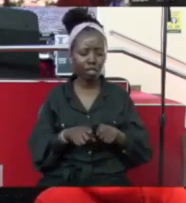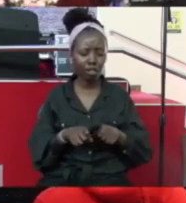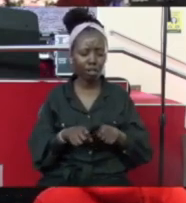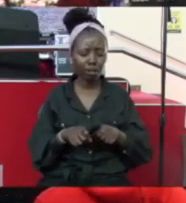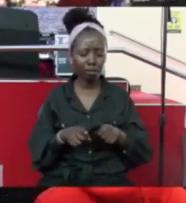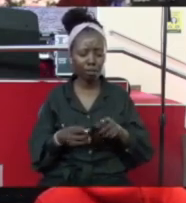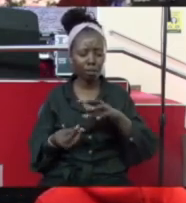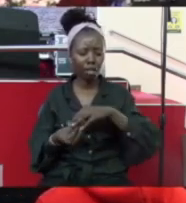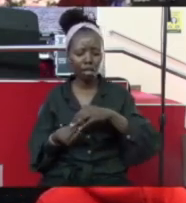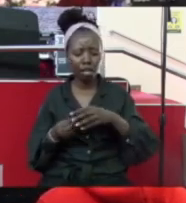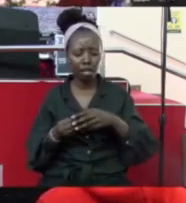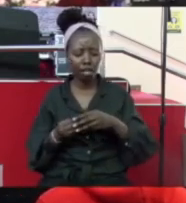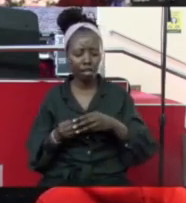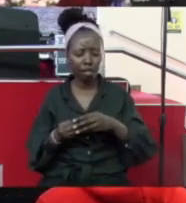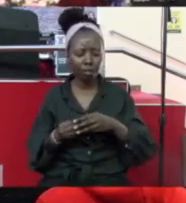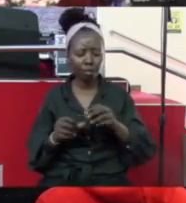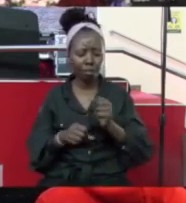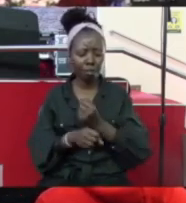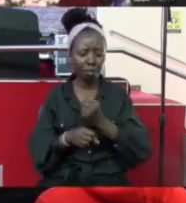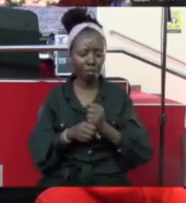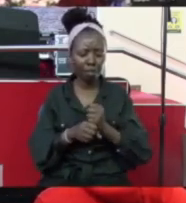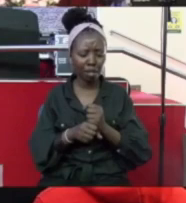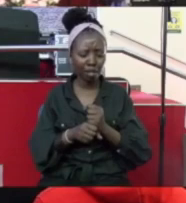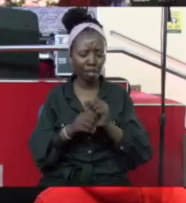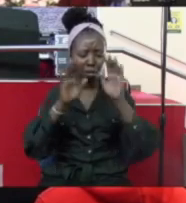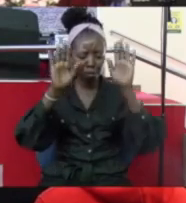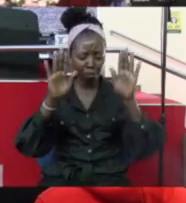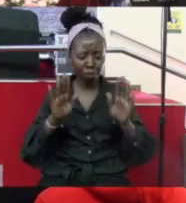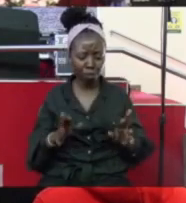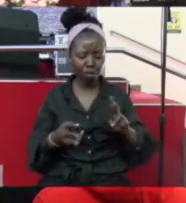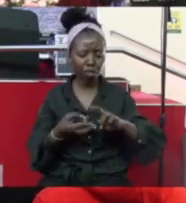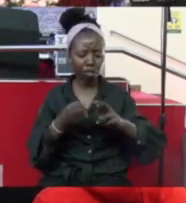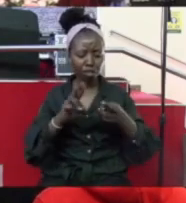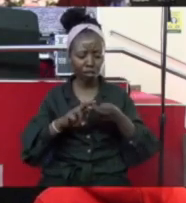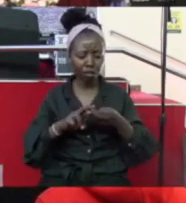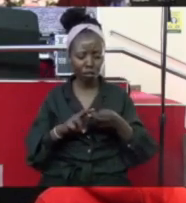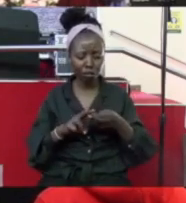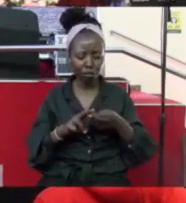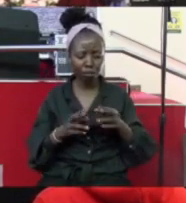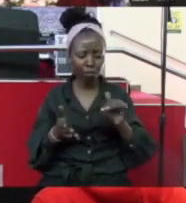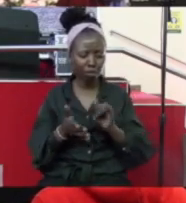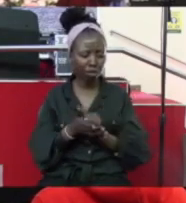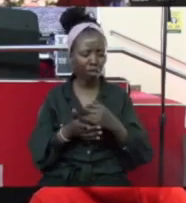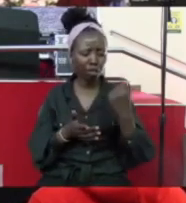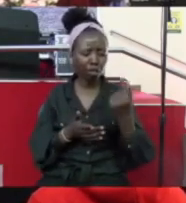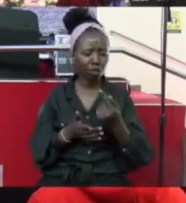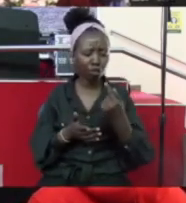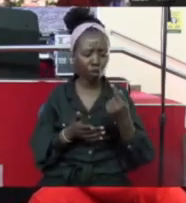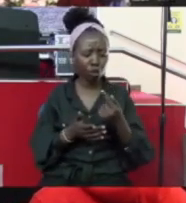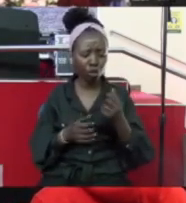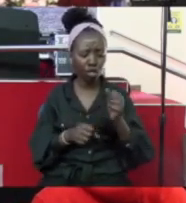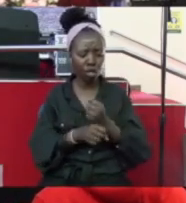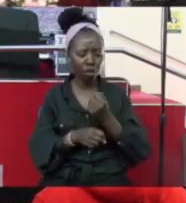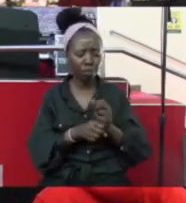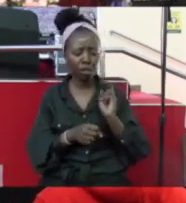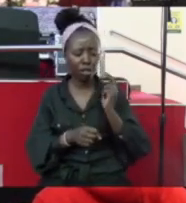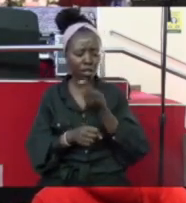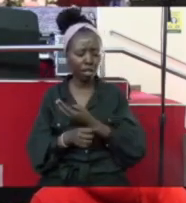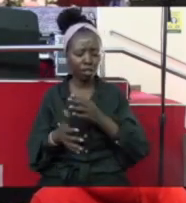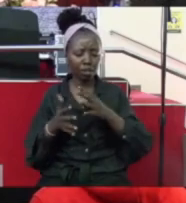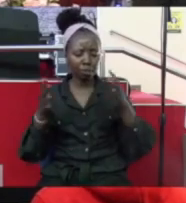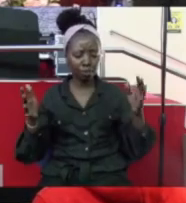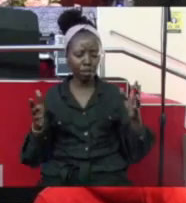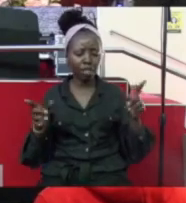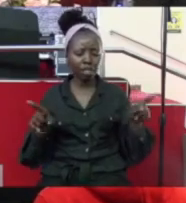meaningful relationships. Na kutengeneza mahusiano na agano na yenye maana. That will not only impact us but will impact our generations. Kwamba tutakuwa